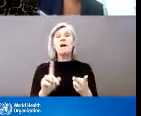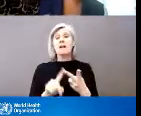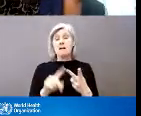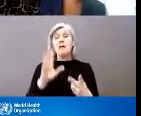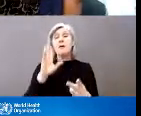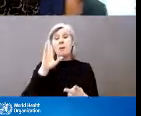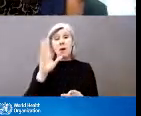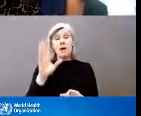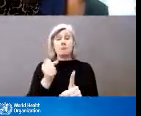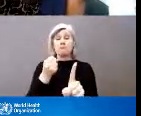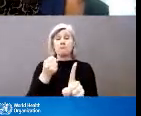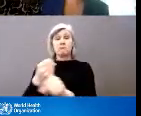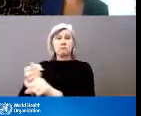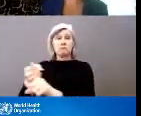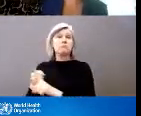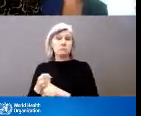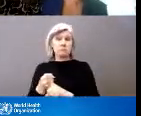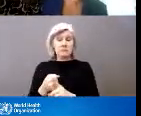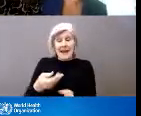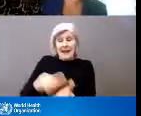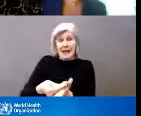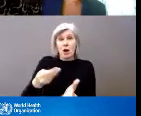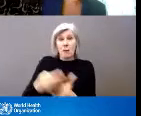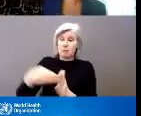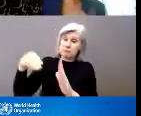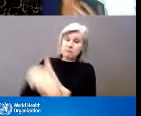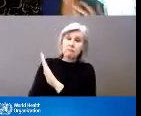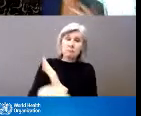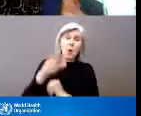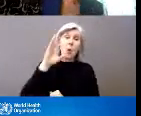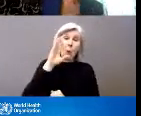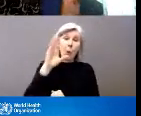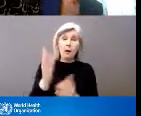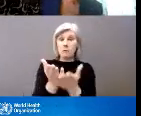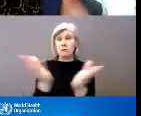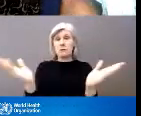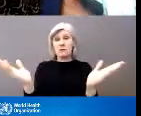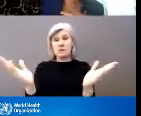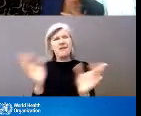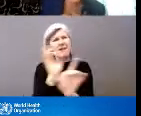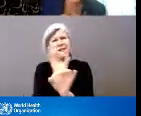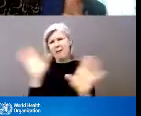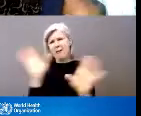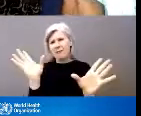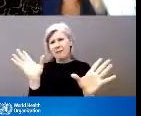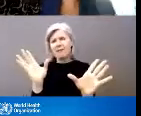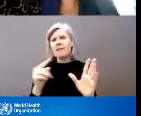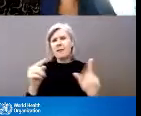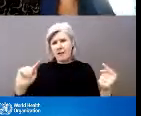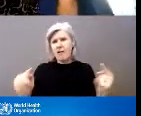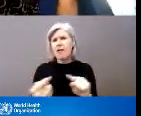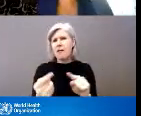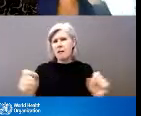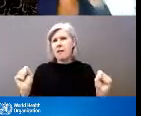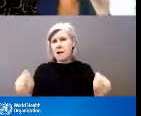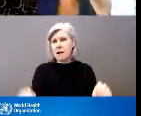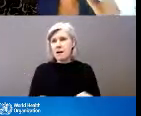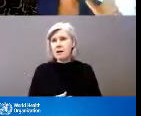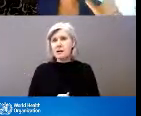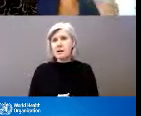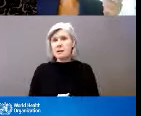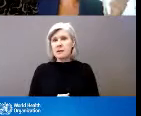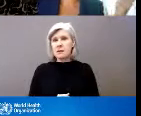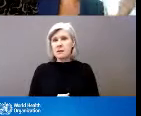to our societies. So incredibly harmful, and also directly, but also exacerbates other forms